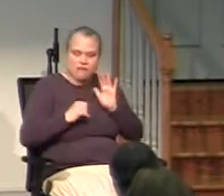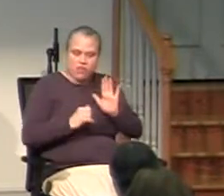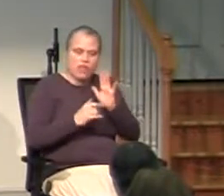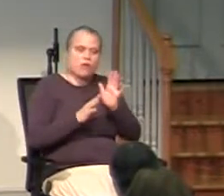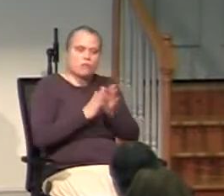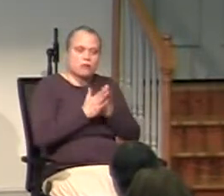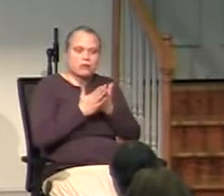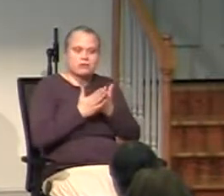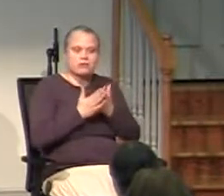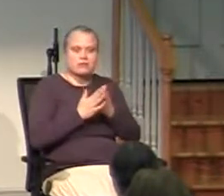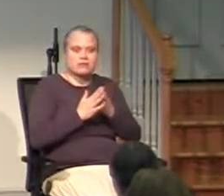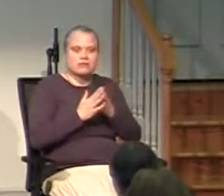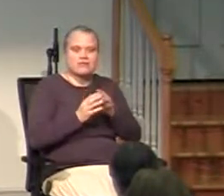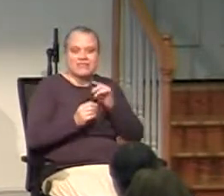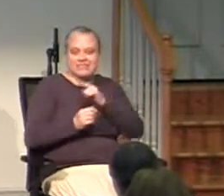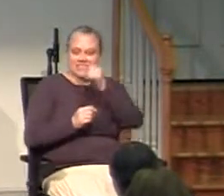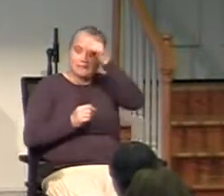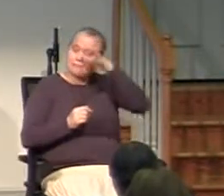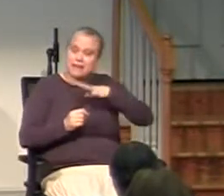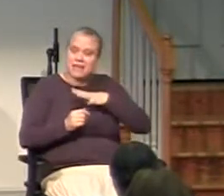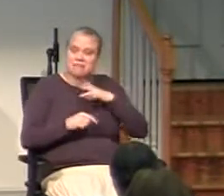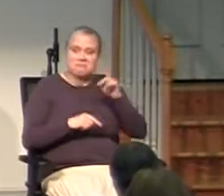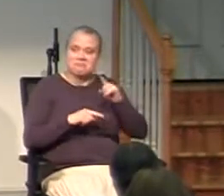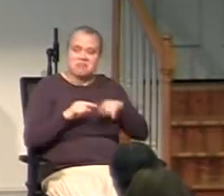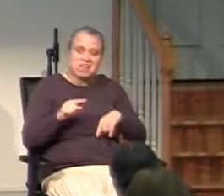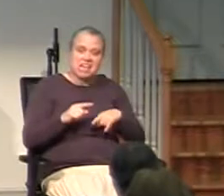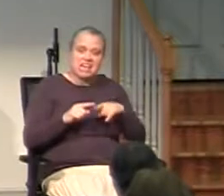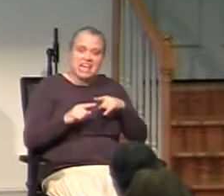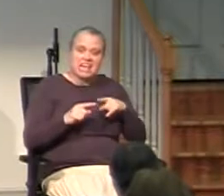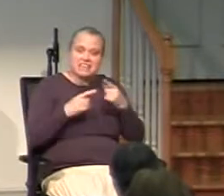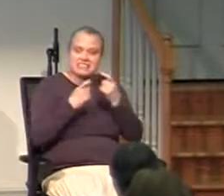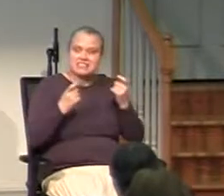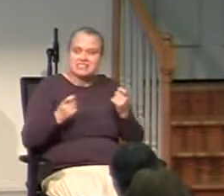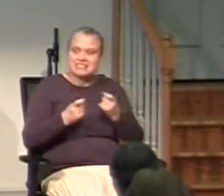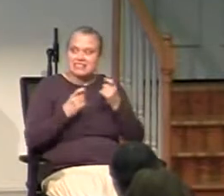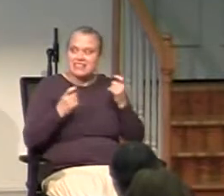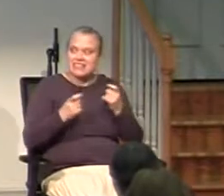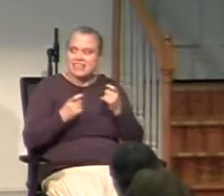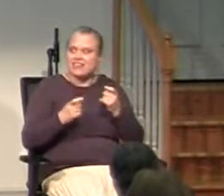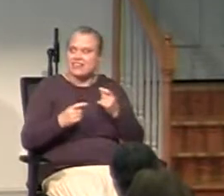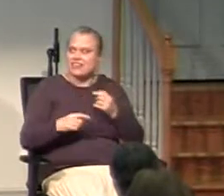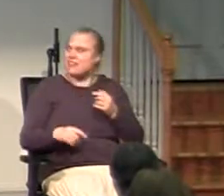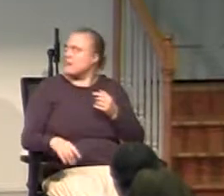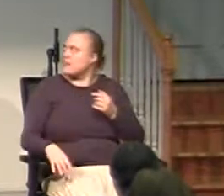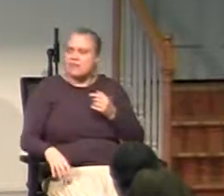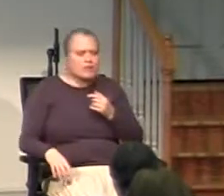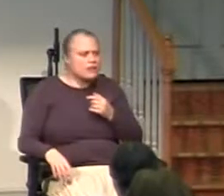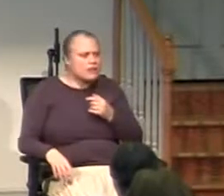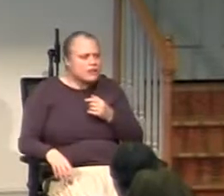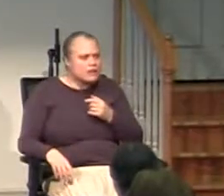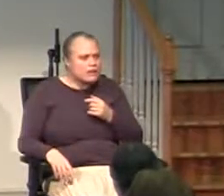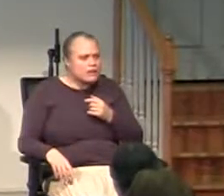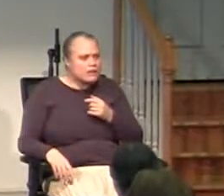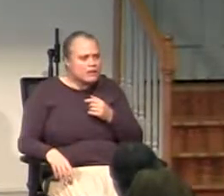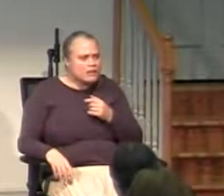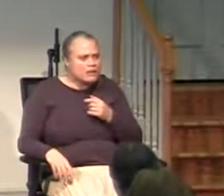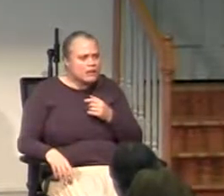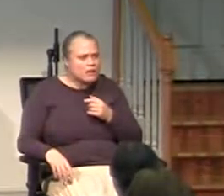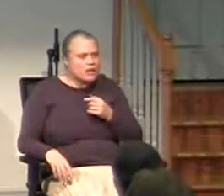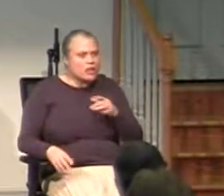not sin exploded and there was shrapnel all over the